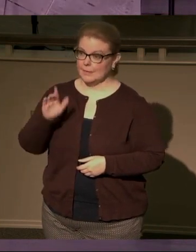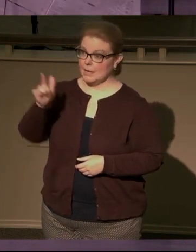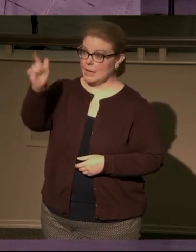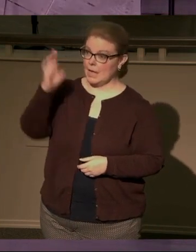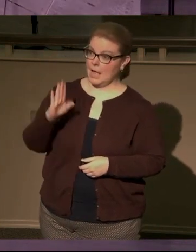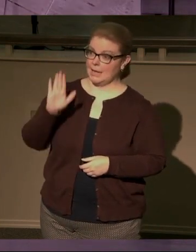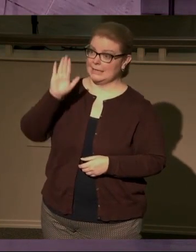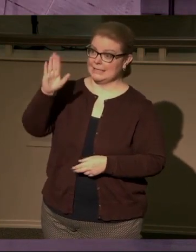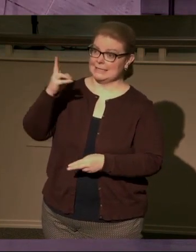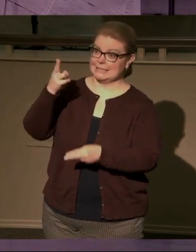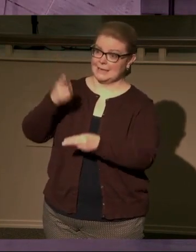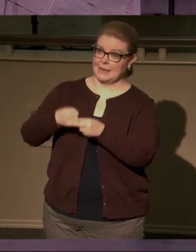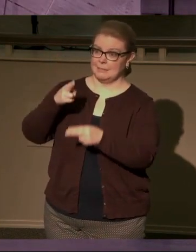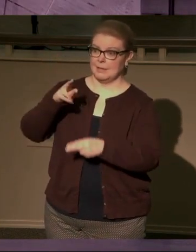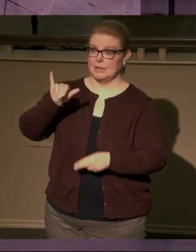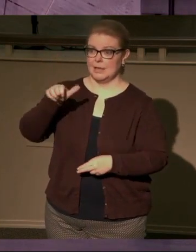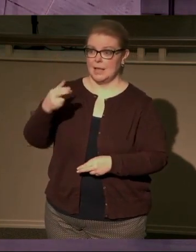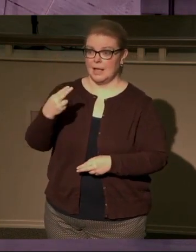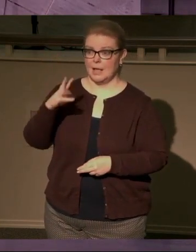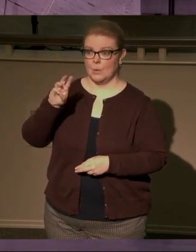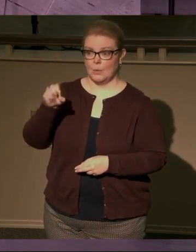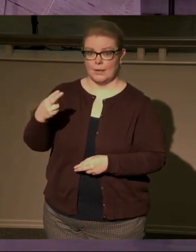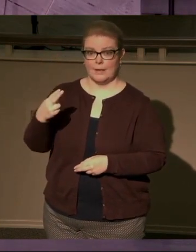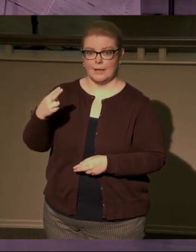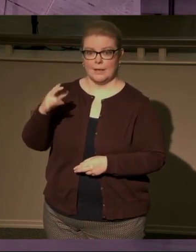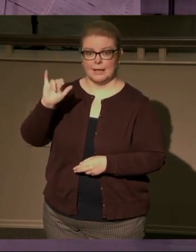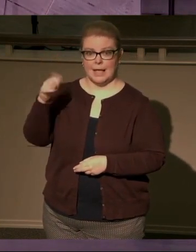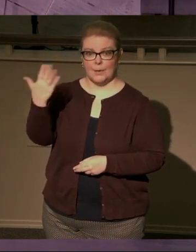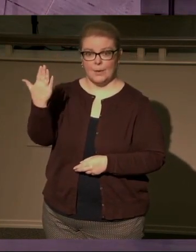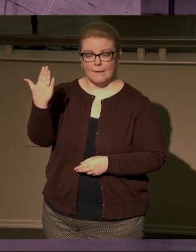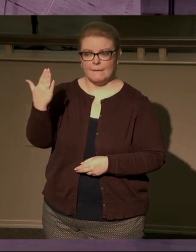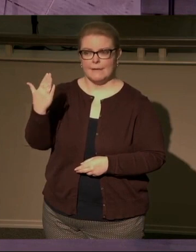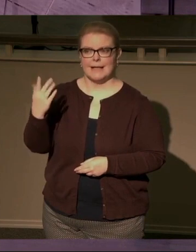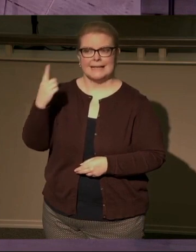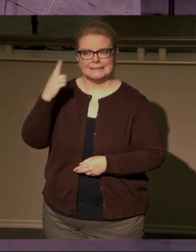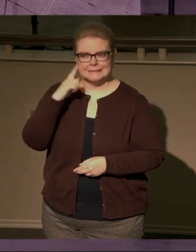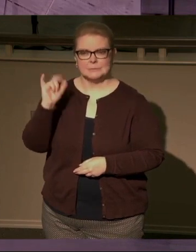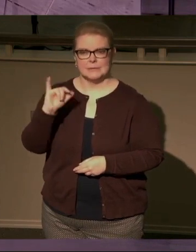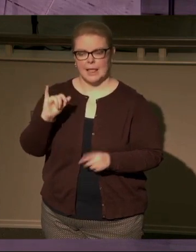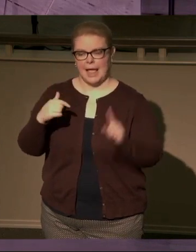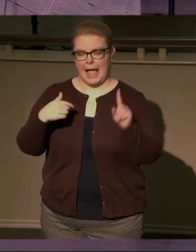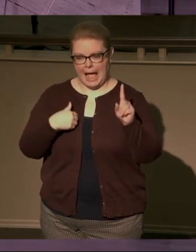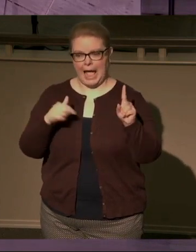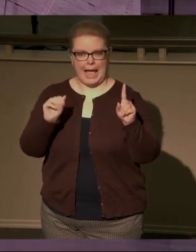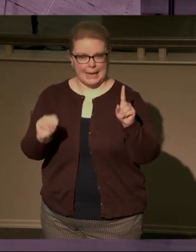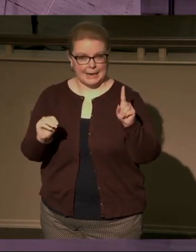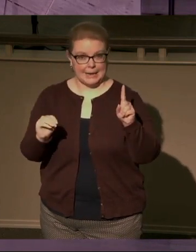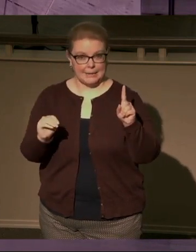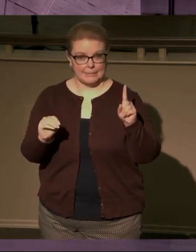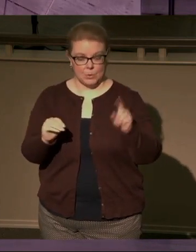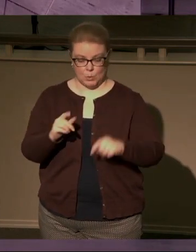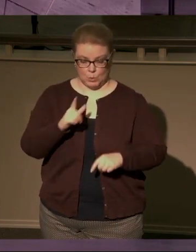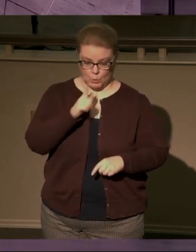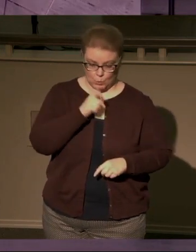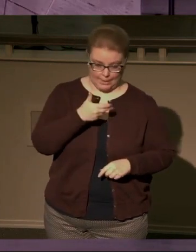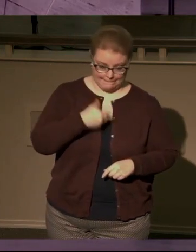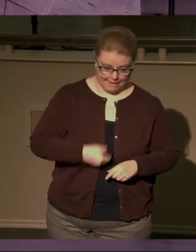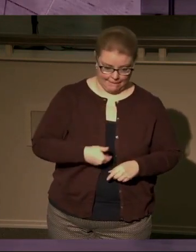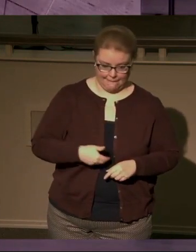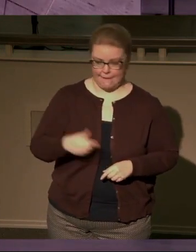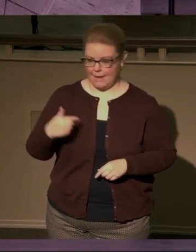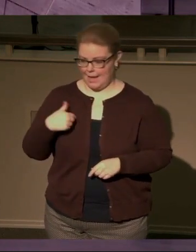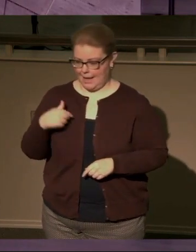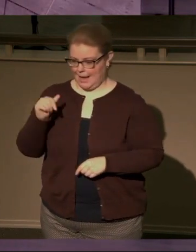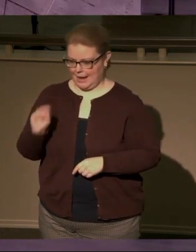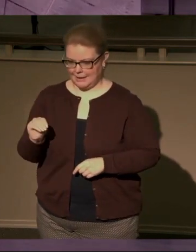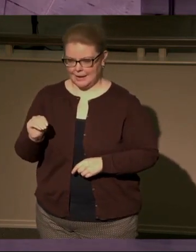Yahweh, sounds like I am. That who am I and I am is played with in the